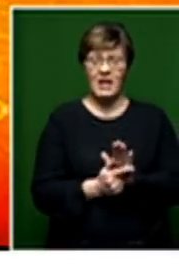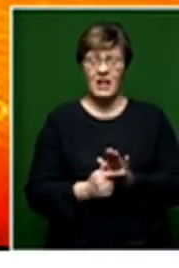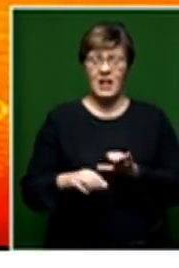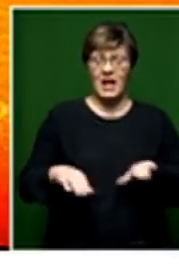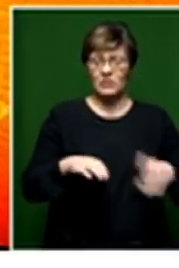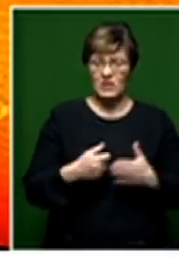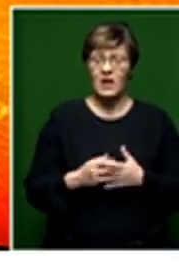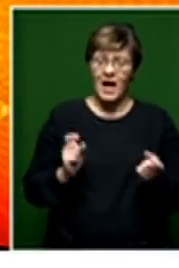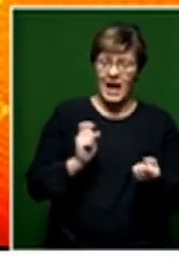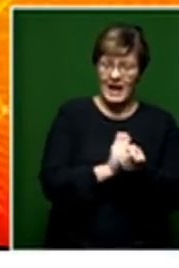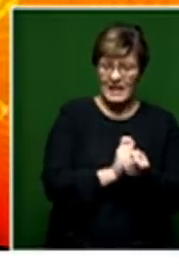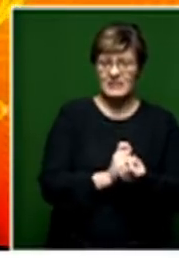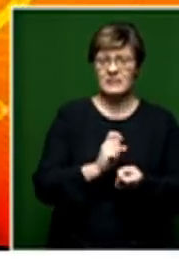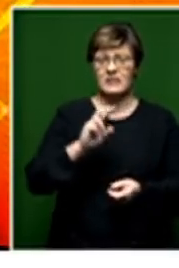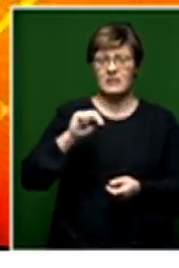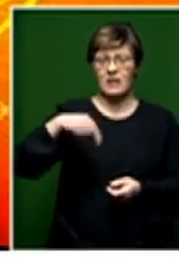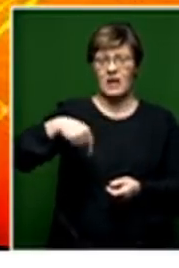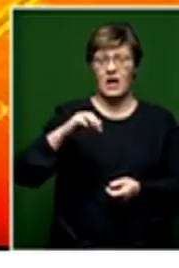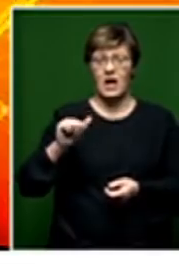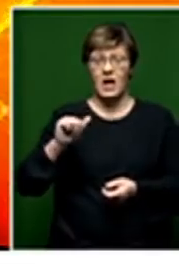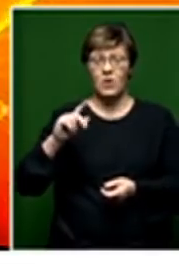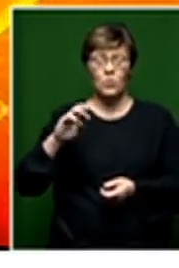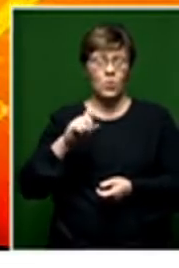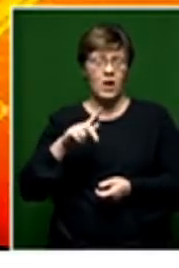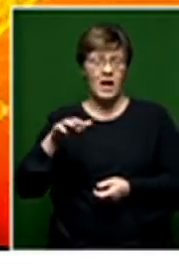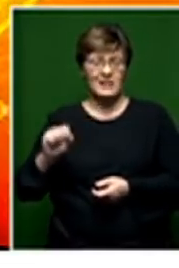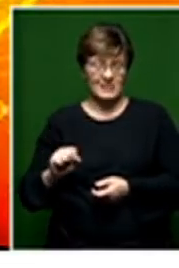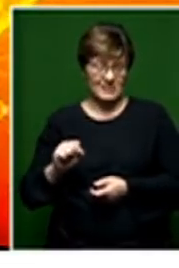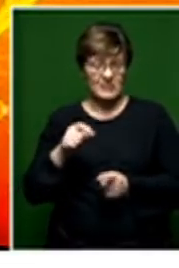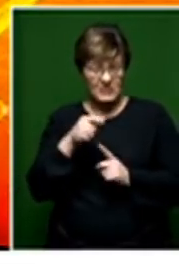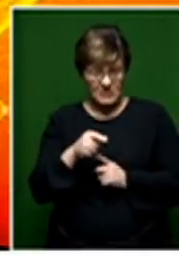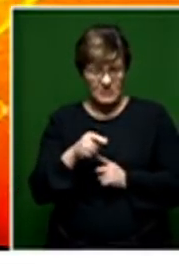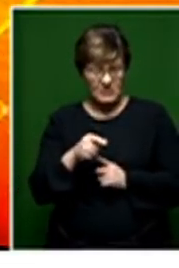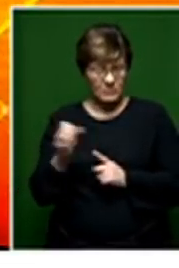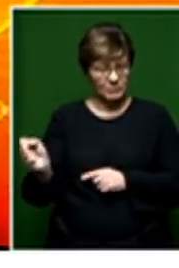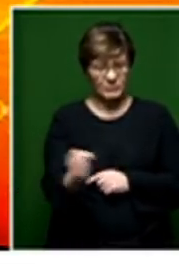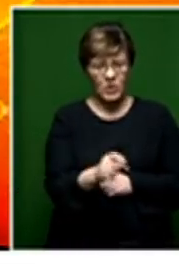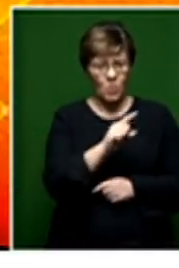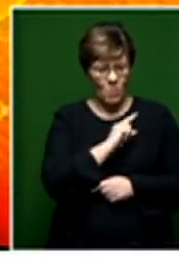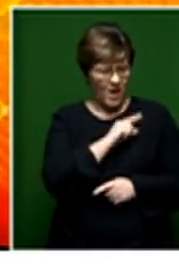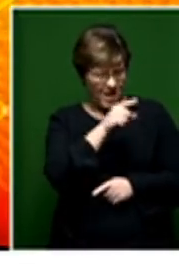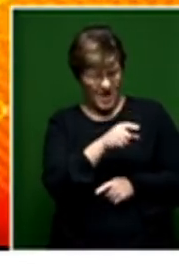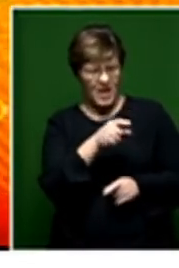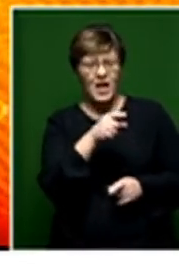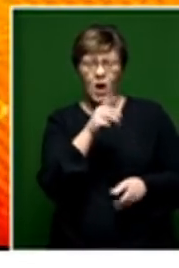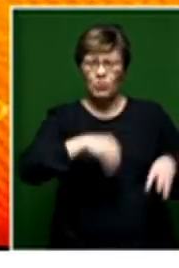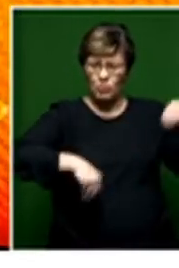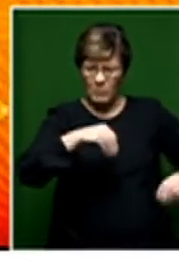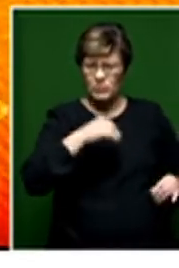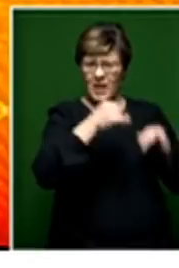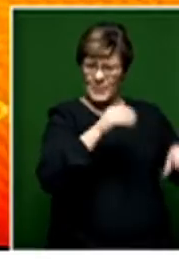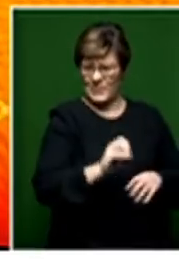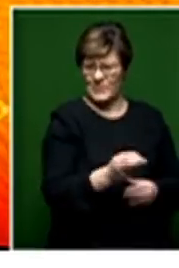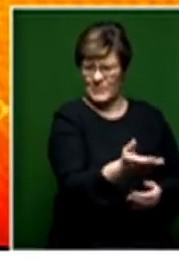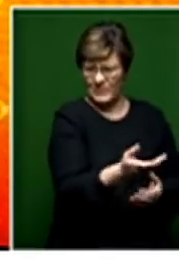against Mapisa-Nqakula's election, saying that she is not fit for the position because of corruption allegations against her.